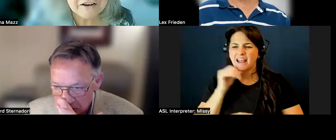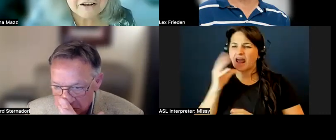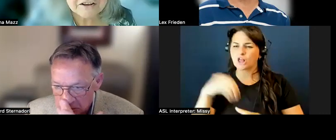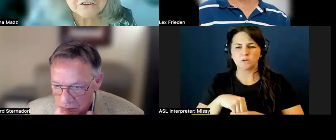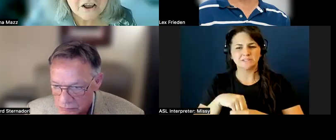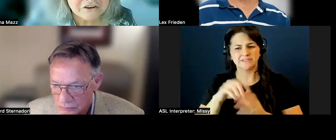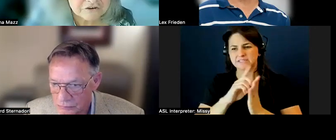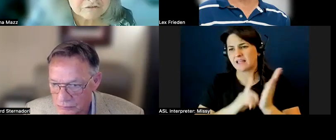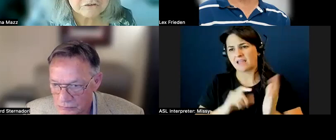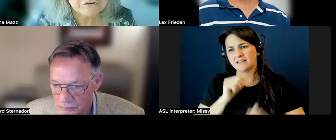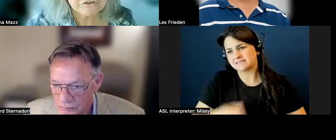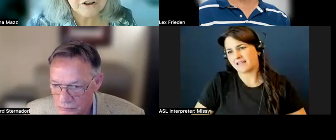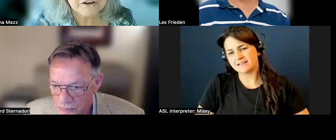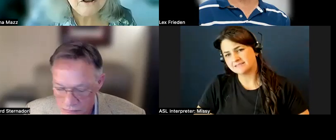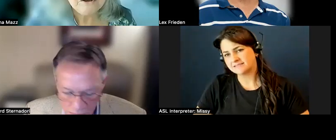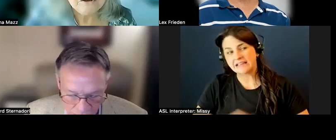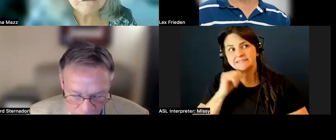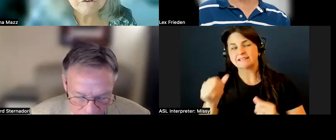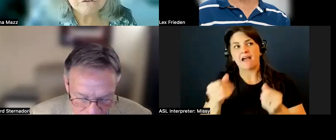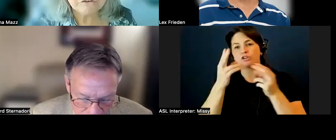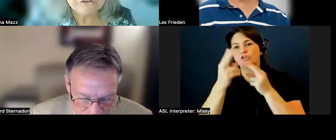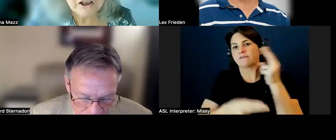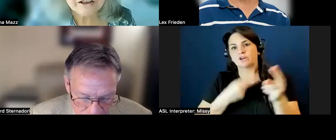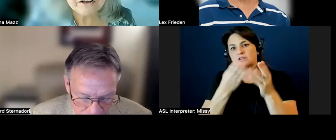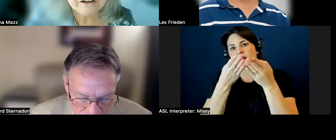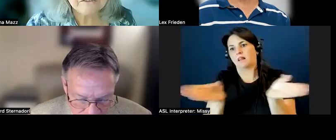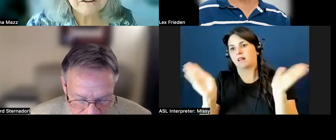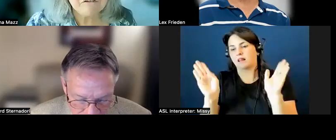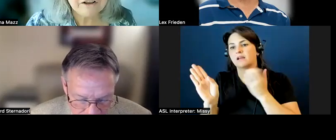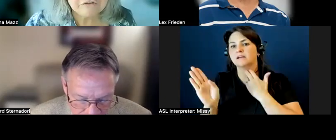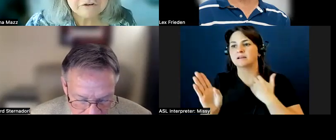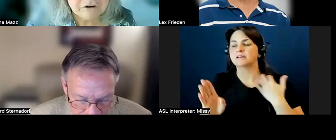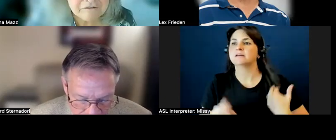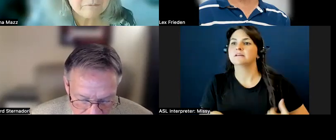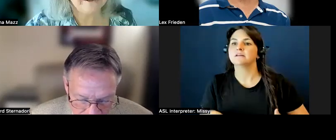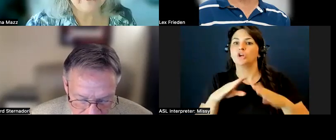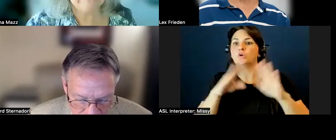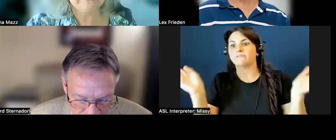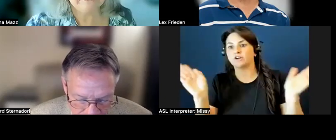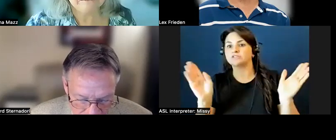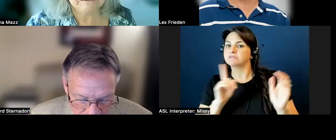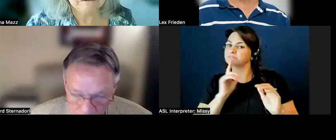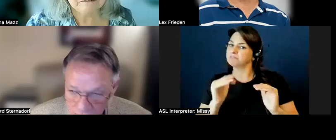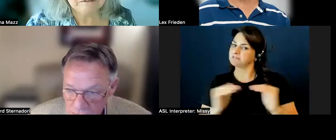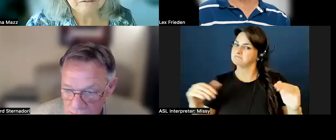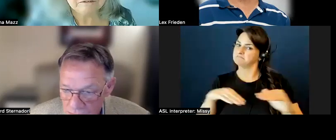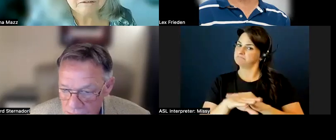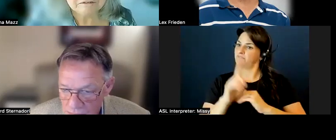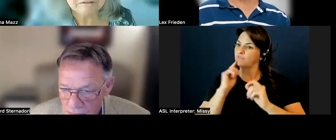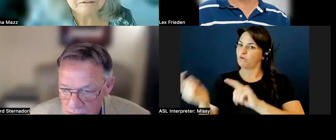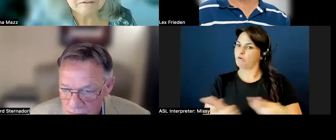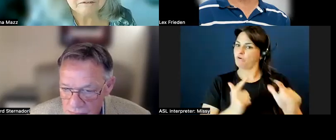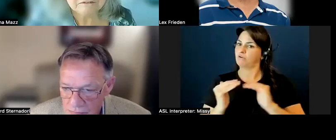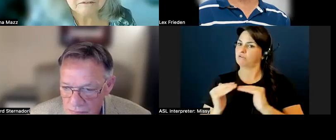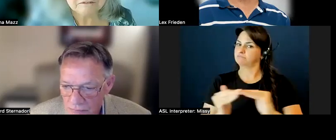It's not universal design. Universal design is level entry for everybody.